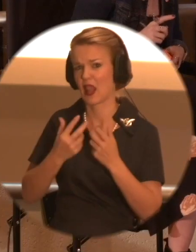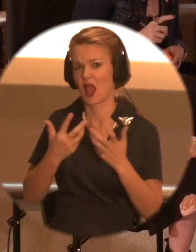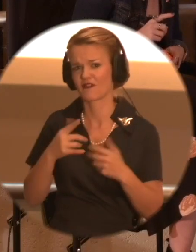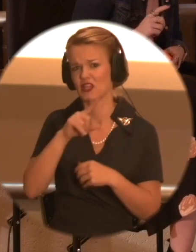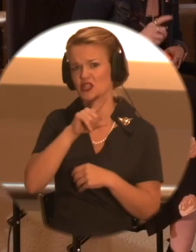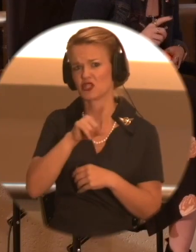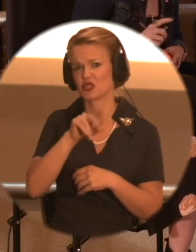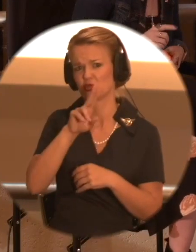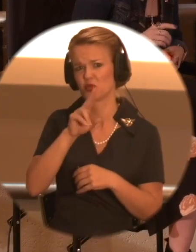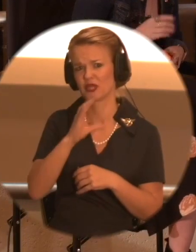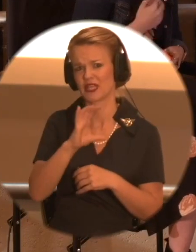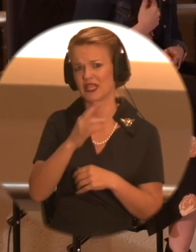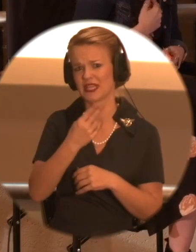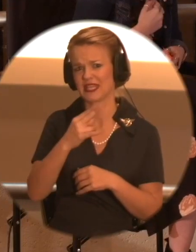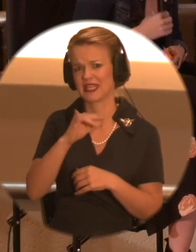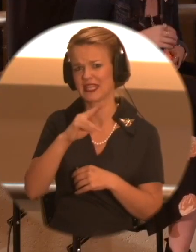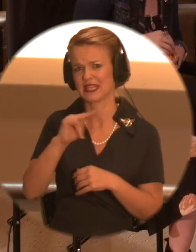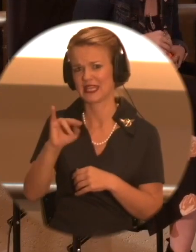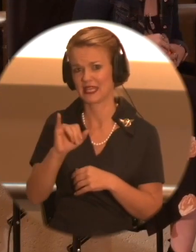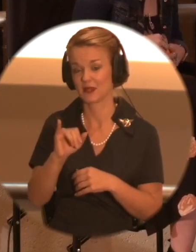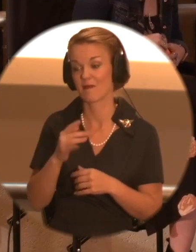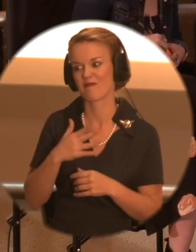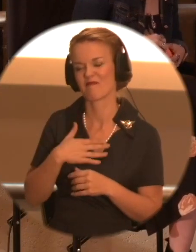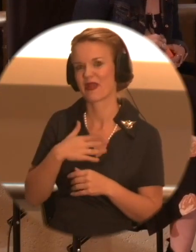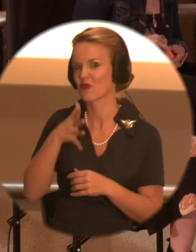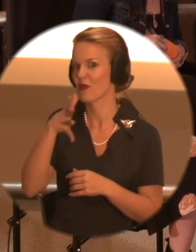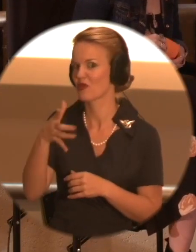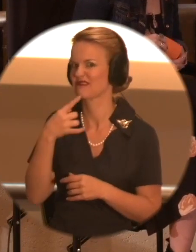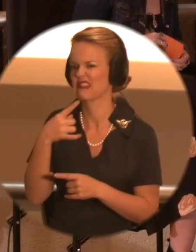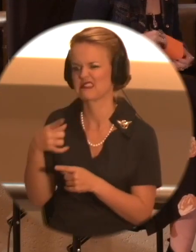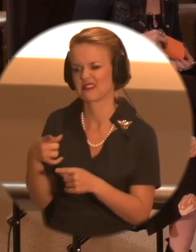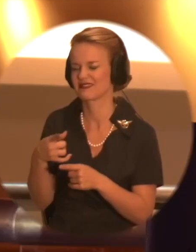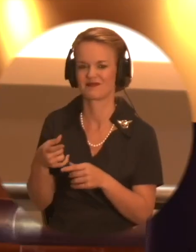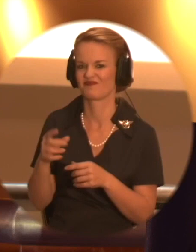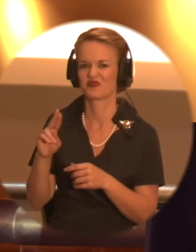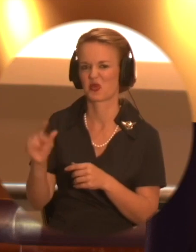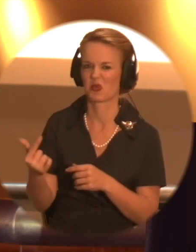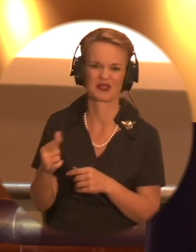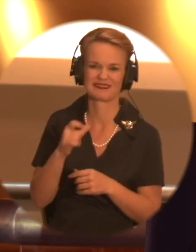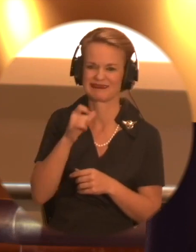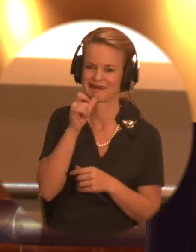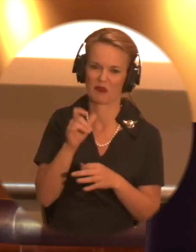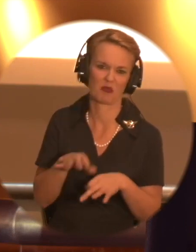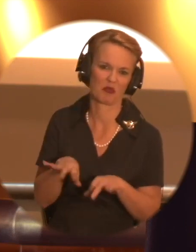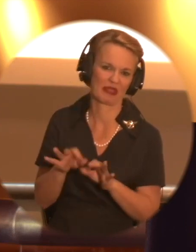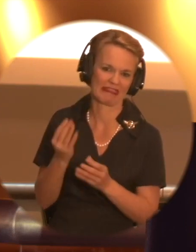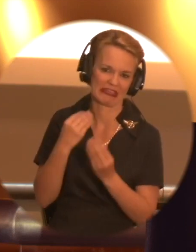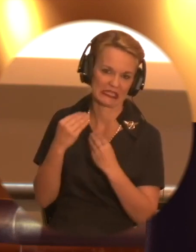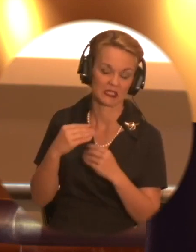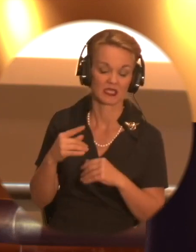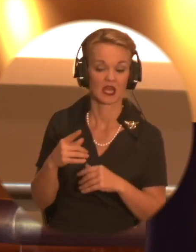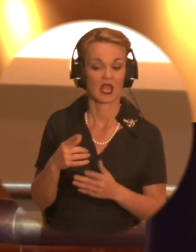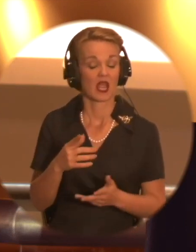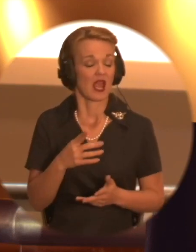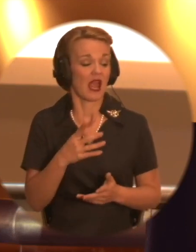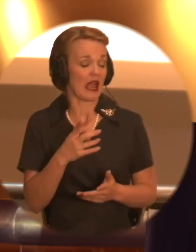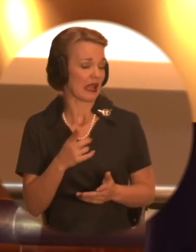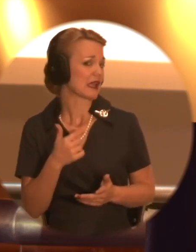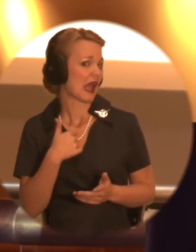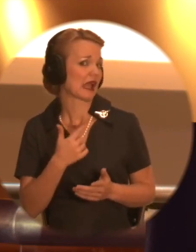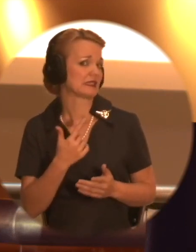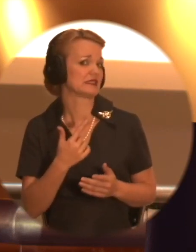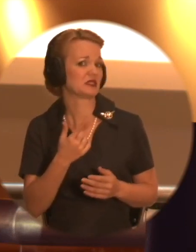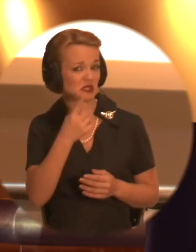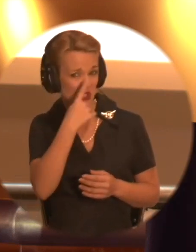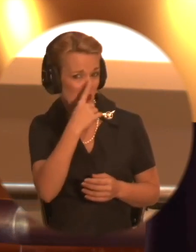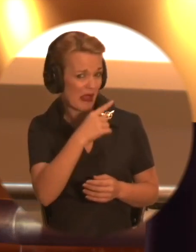useless vegetable, and she hates it. I heard that, but I do love zucchini. It's everywhere now. And I don't mind gluten-free stuff. Yeah. There's a